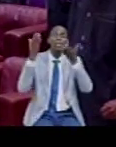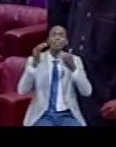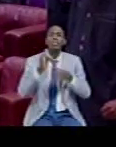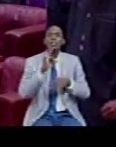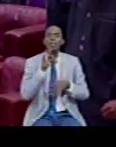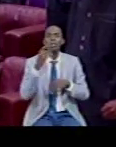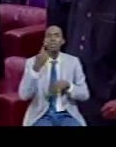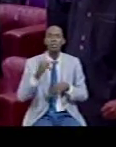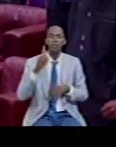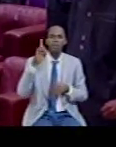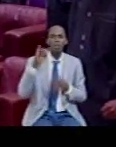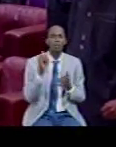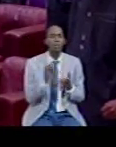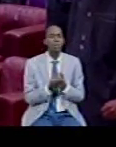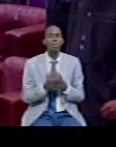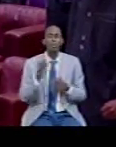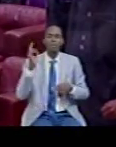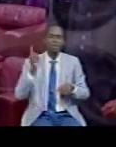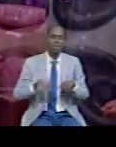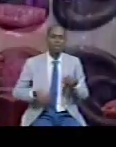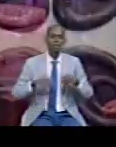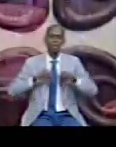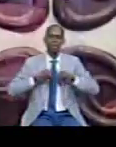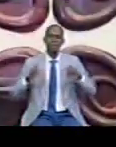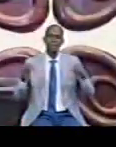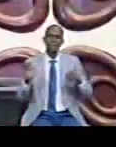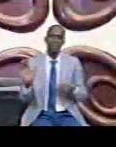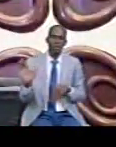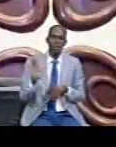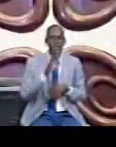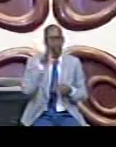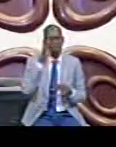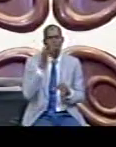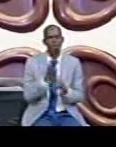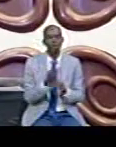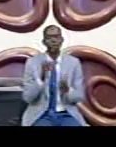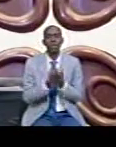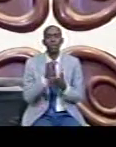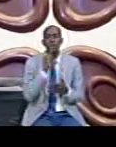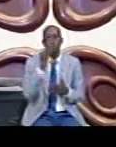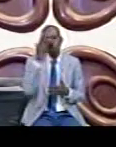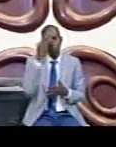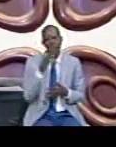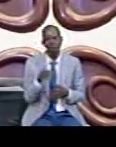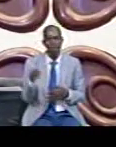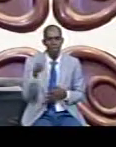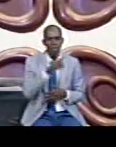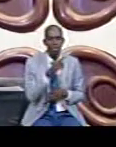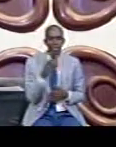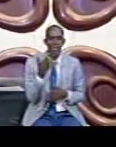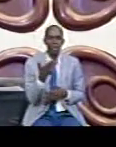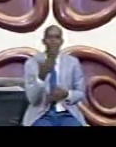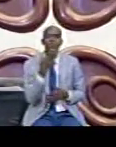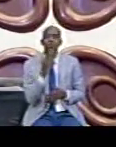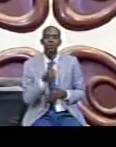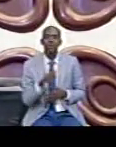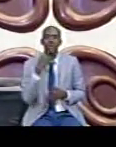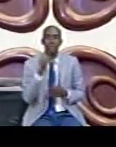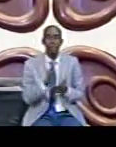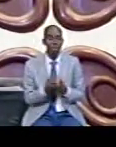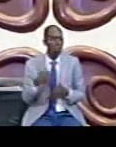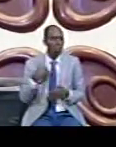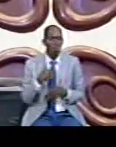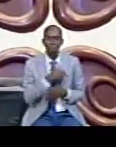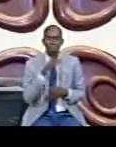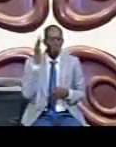who cannot be denied of their faith. And therefore they say, we will not bow down. We will not bend down.